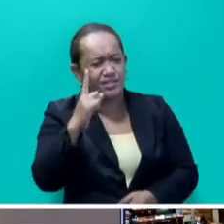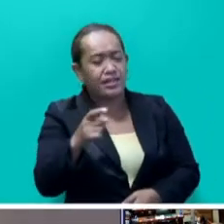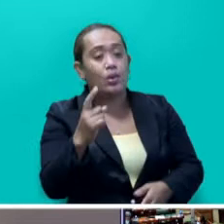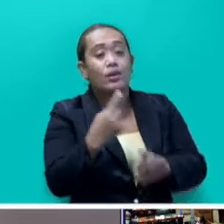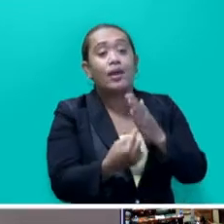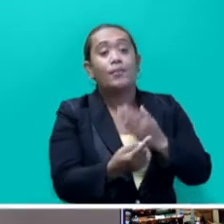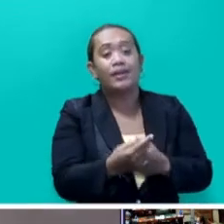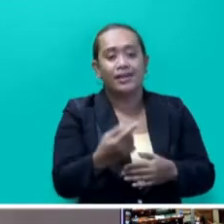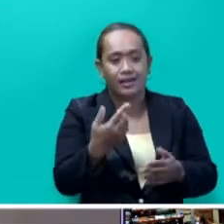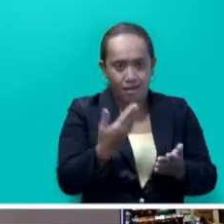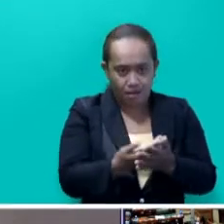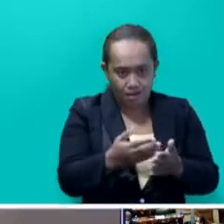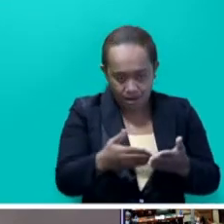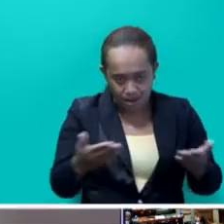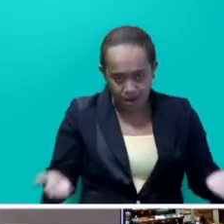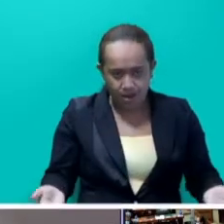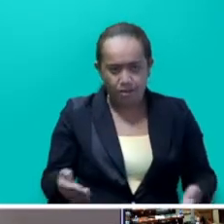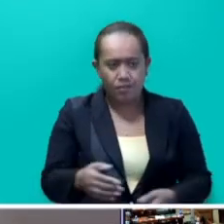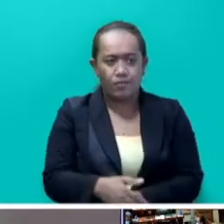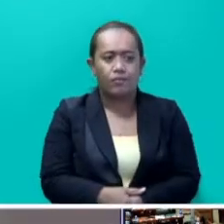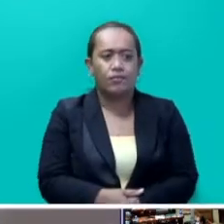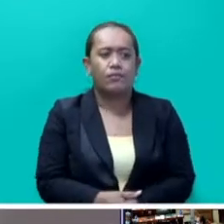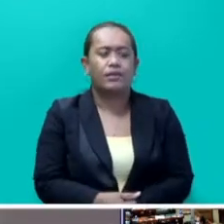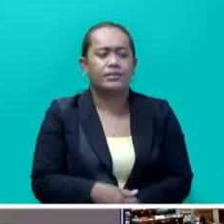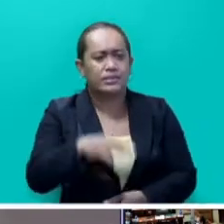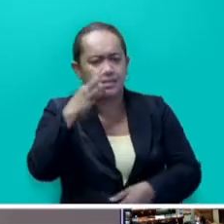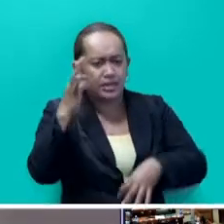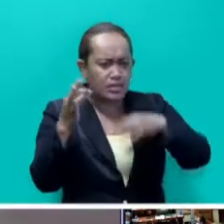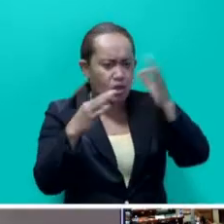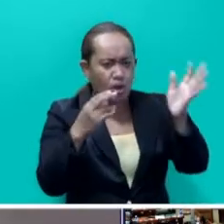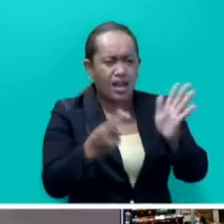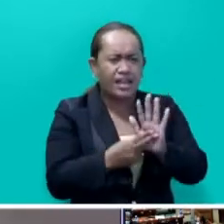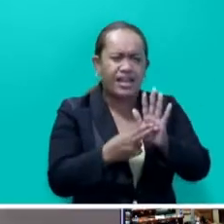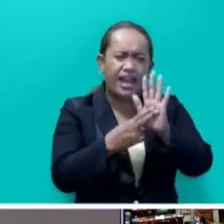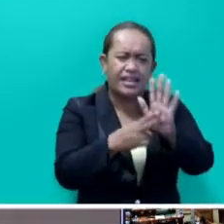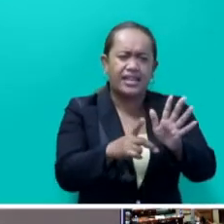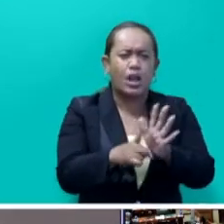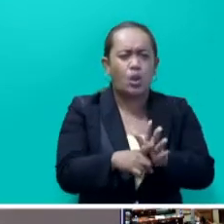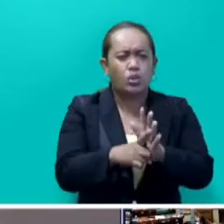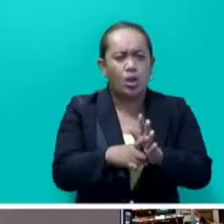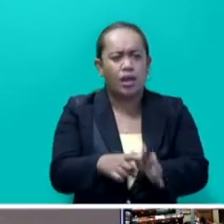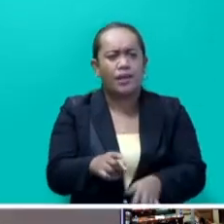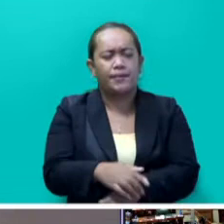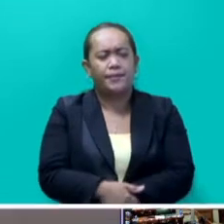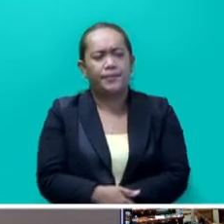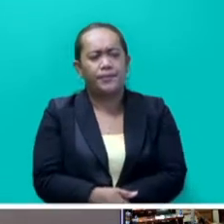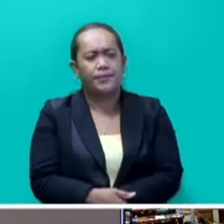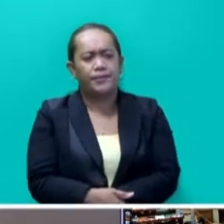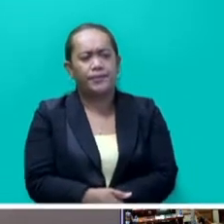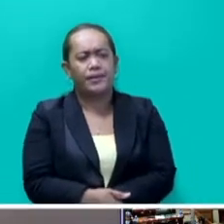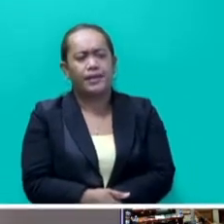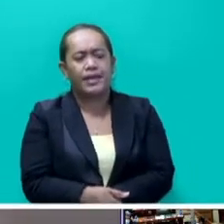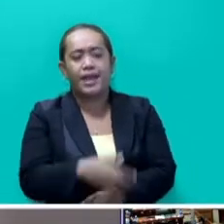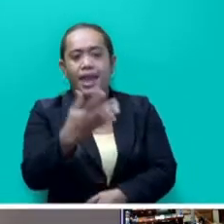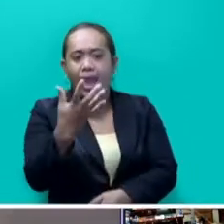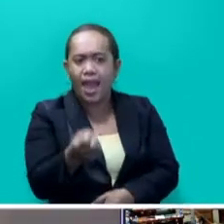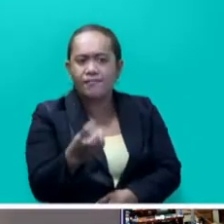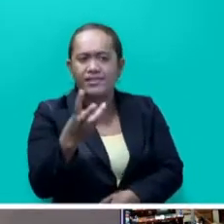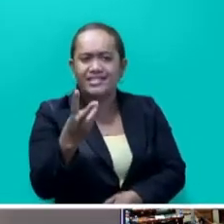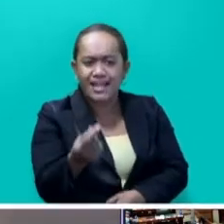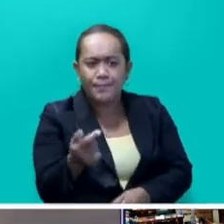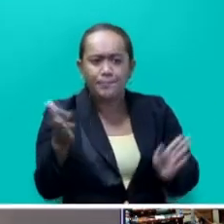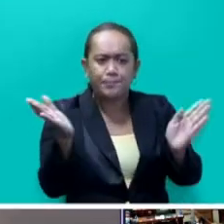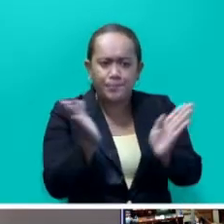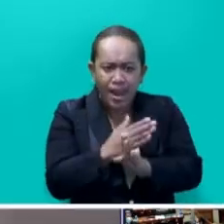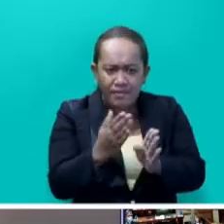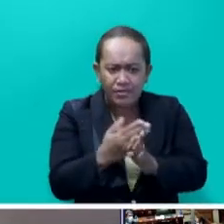on the ground. Honourable Speaker, sir, in the ground in Singatoka, in Nandi, and Latoka, there are illegal operations to a large extent,